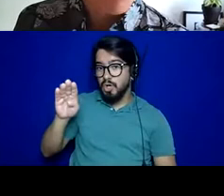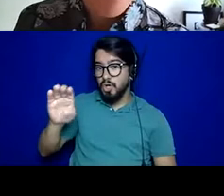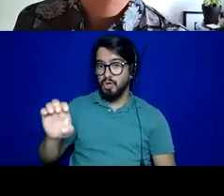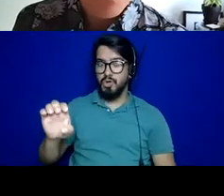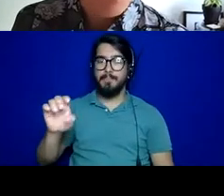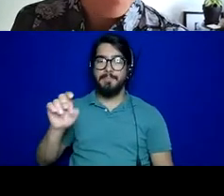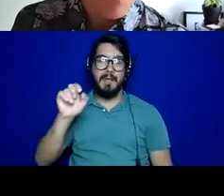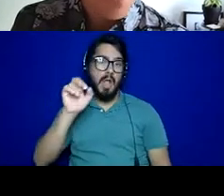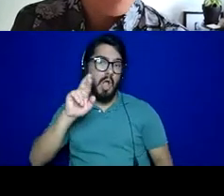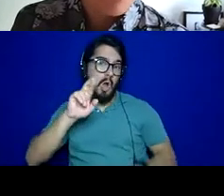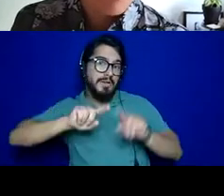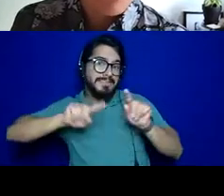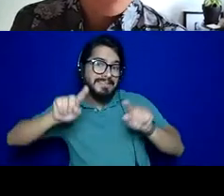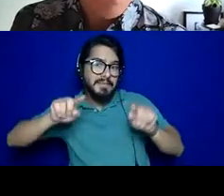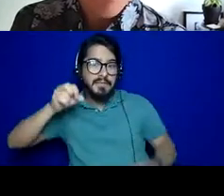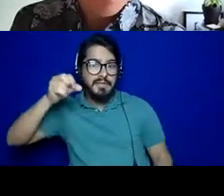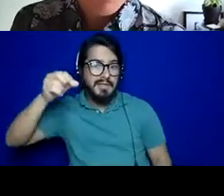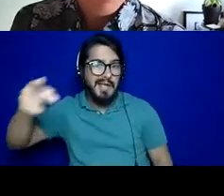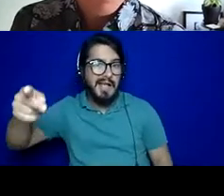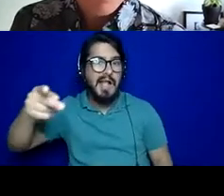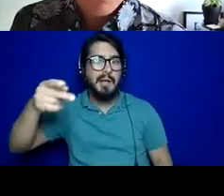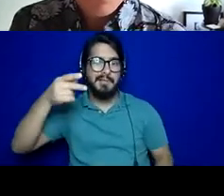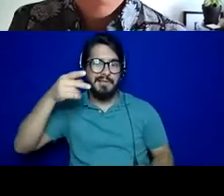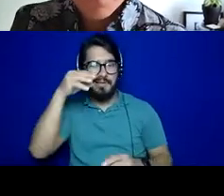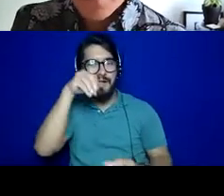set of apps that come on a Mac device already.